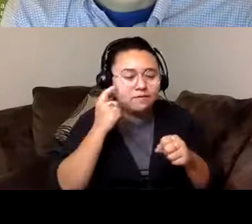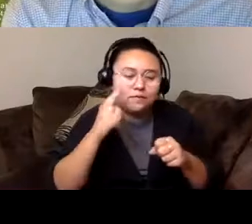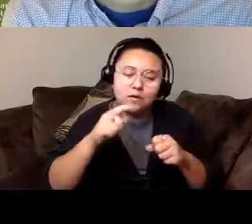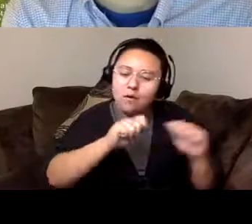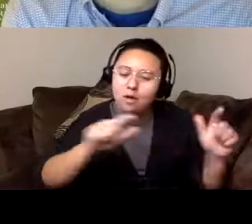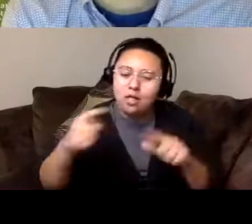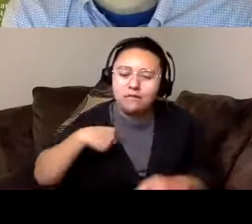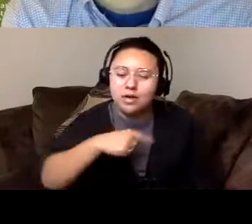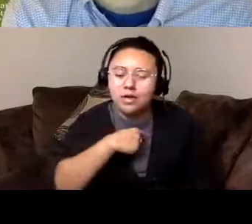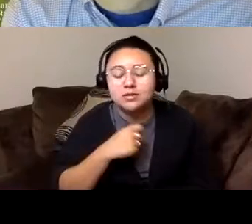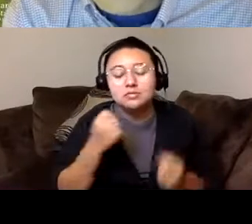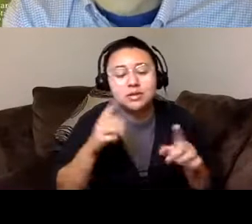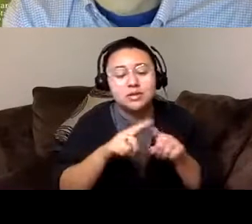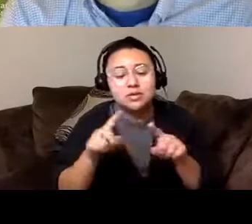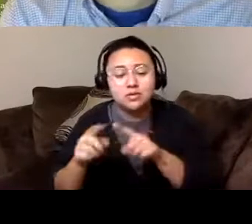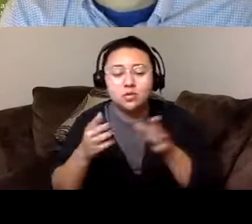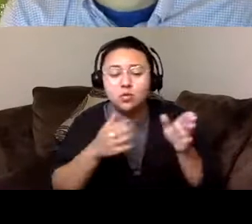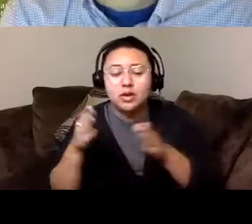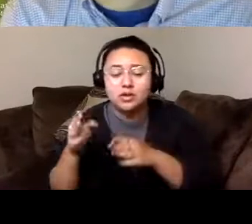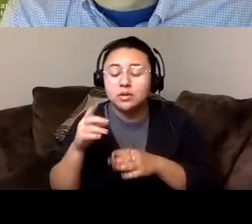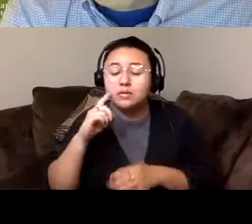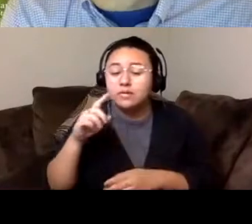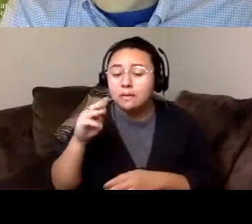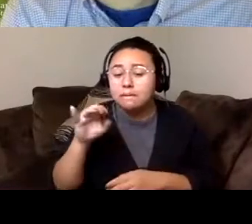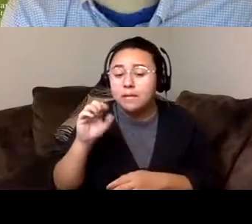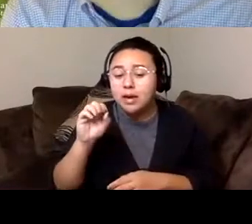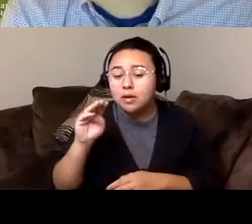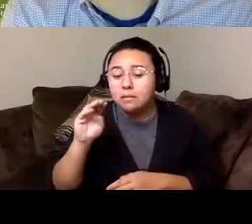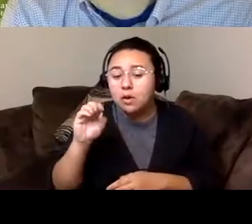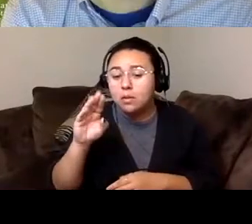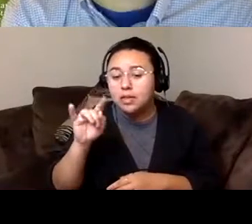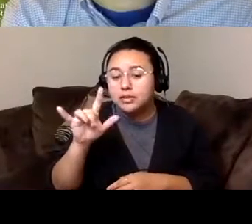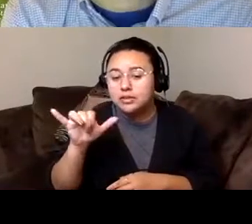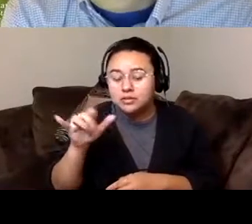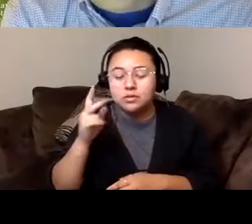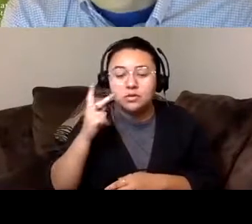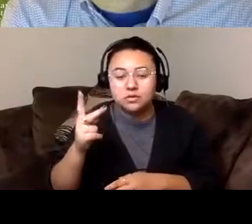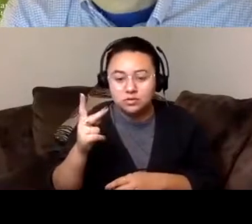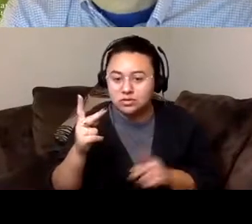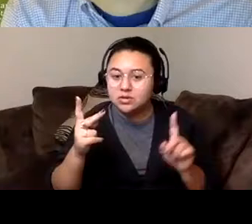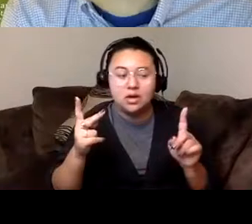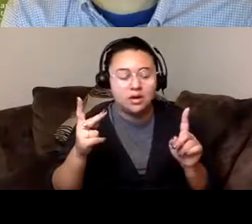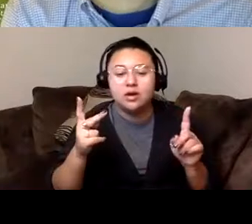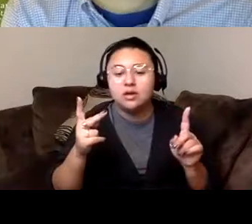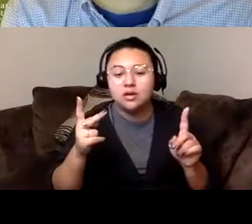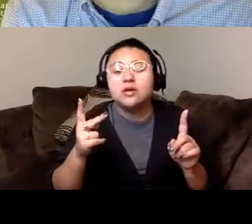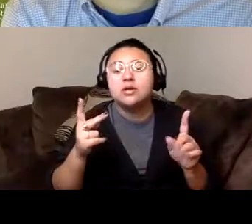ways, but for micromobility, we saw, you know, consolidation happening, some